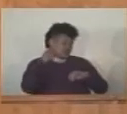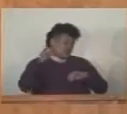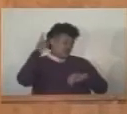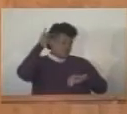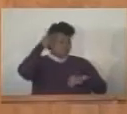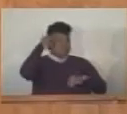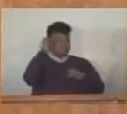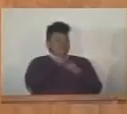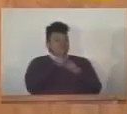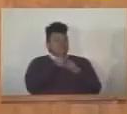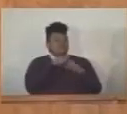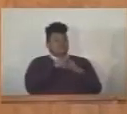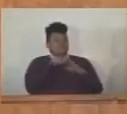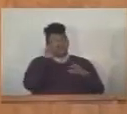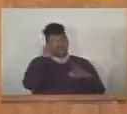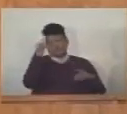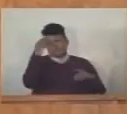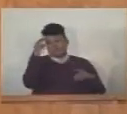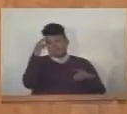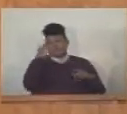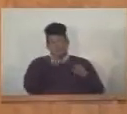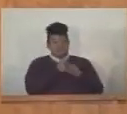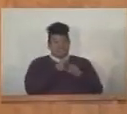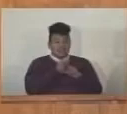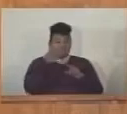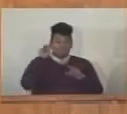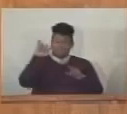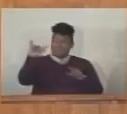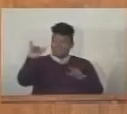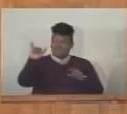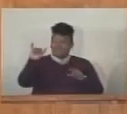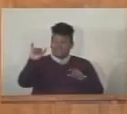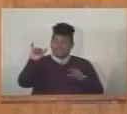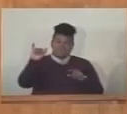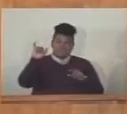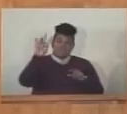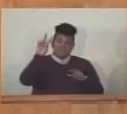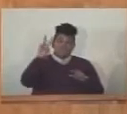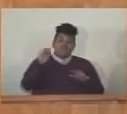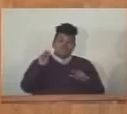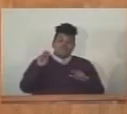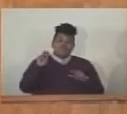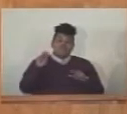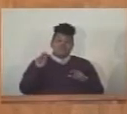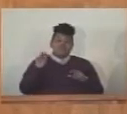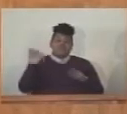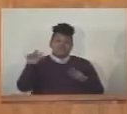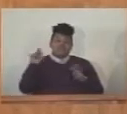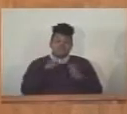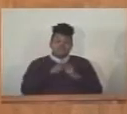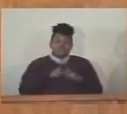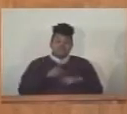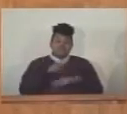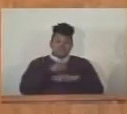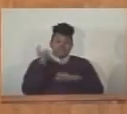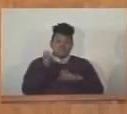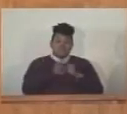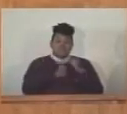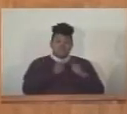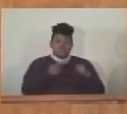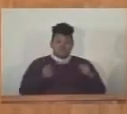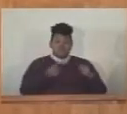Prime Minister was in 2016, May, at 4:30 on that particular day, tweeting that we had